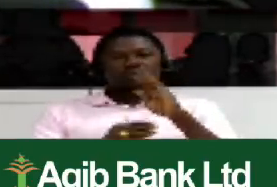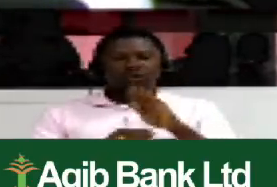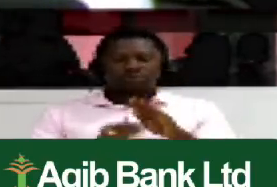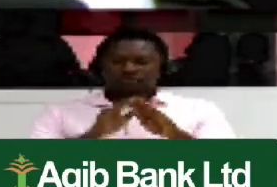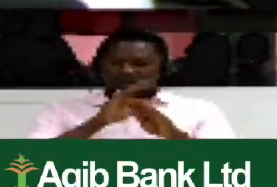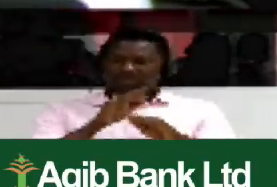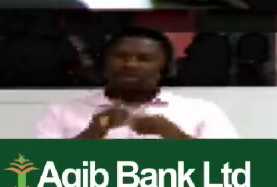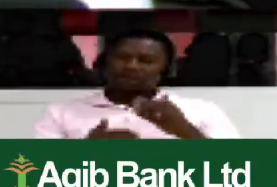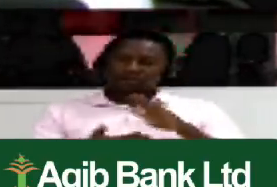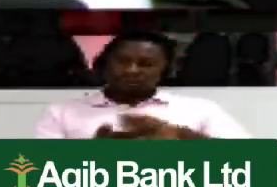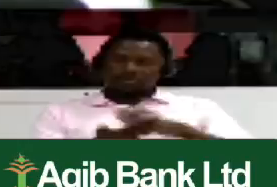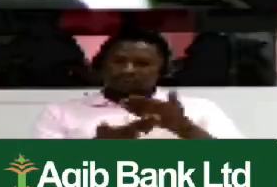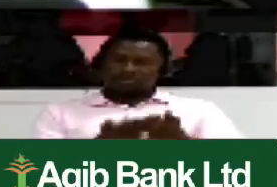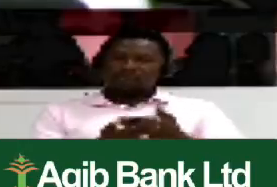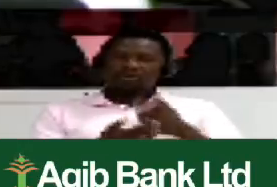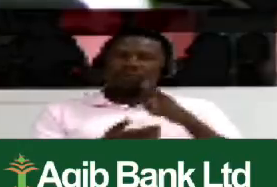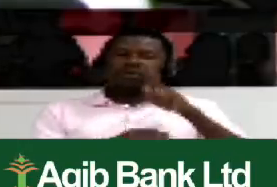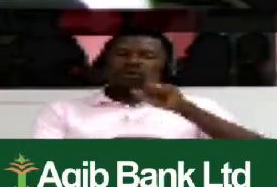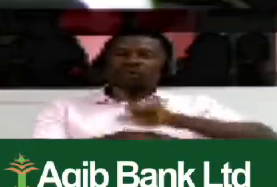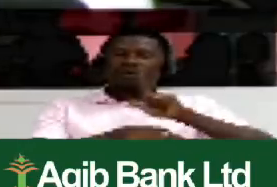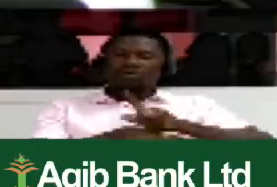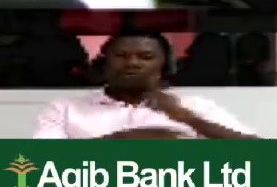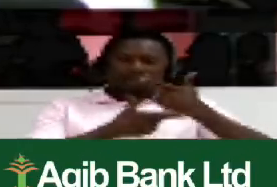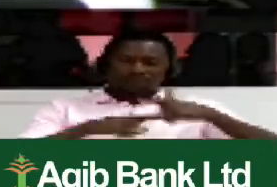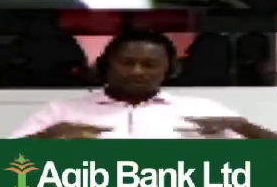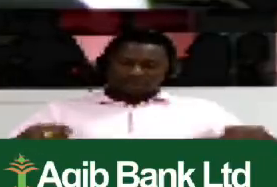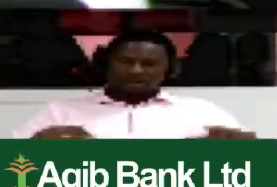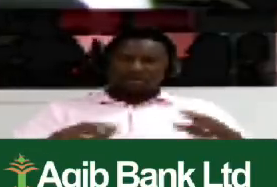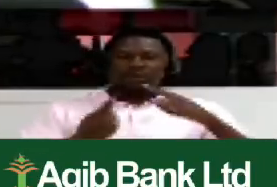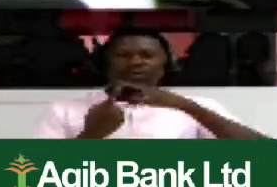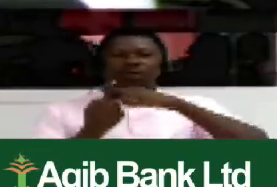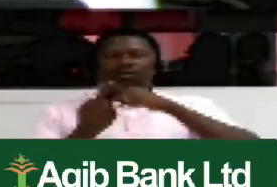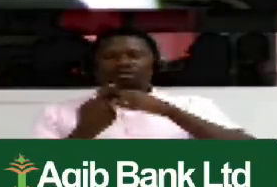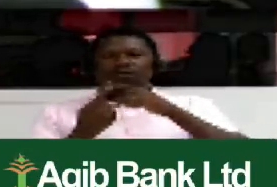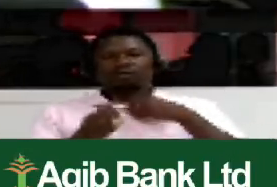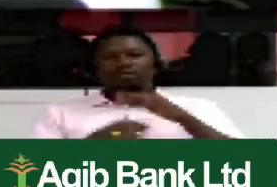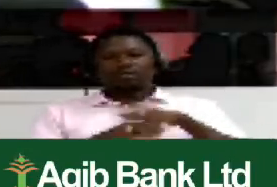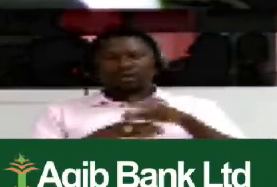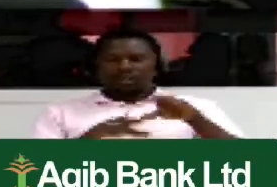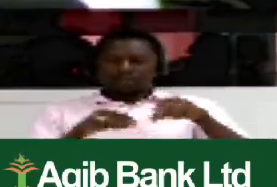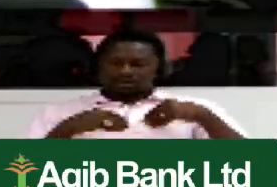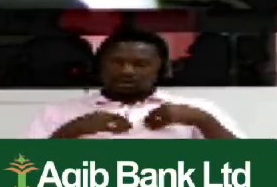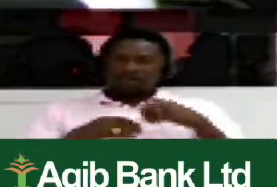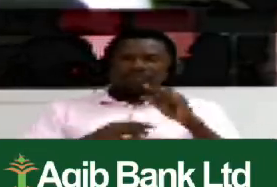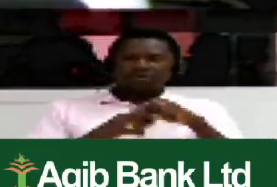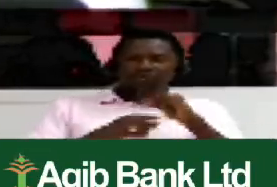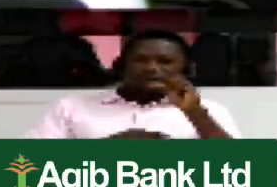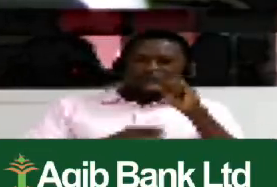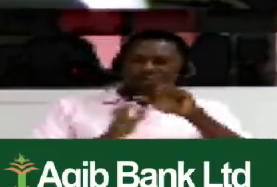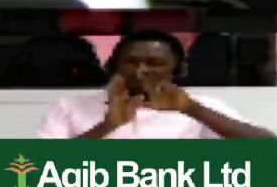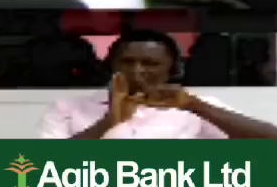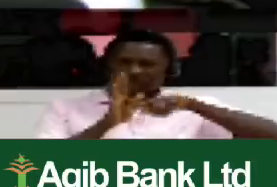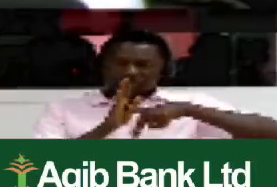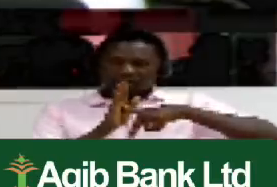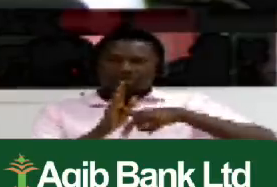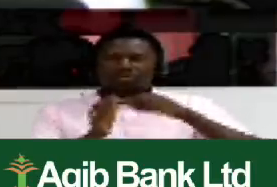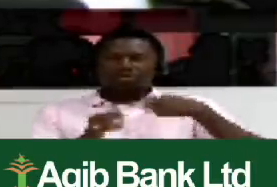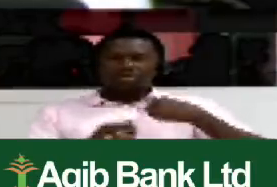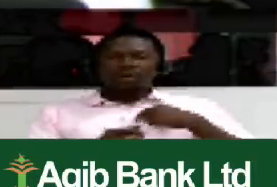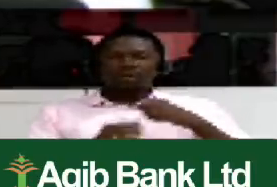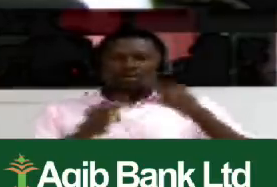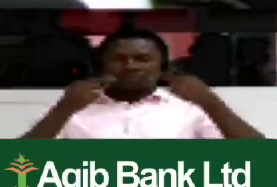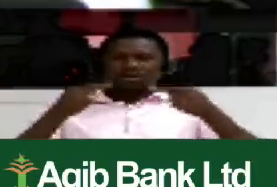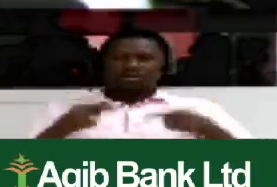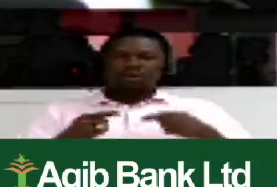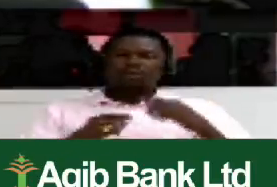languages. Additionally, please allow a few seconds at the end of my testimony, my statement, before you